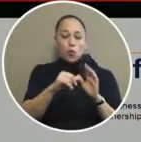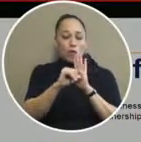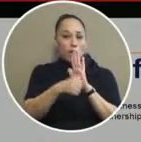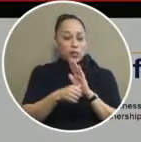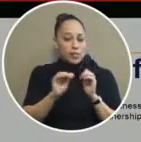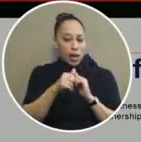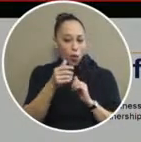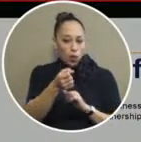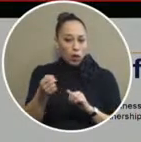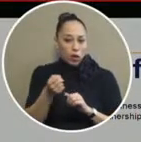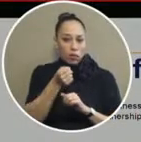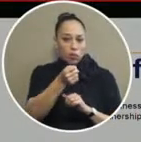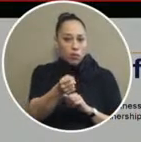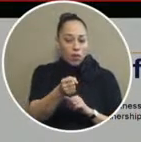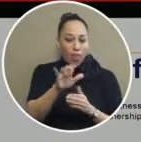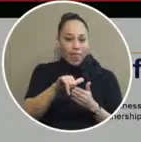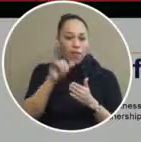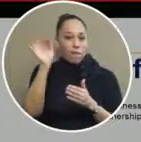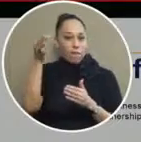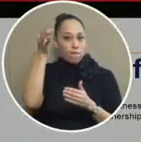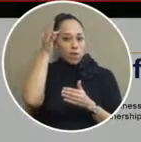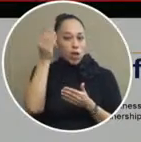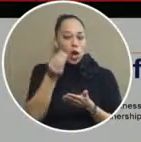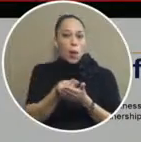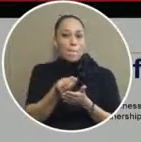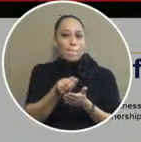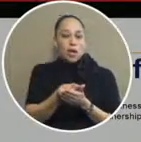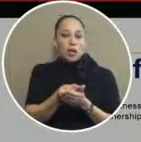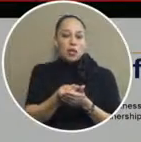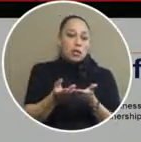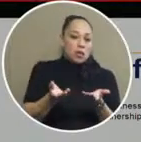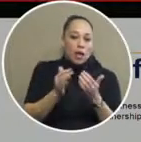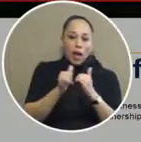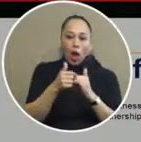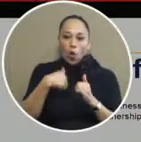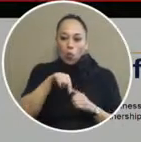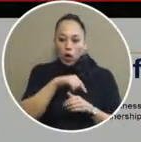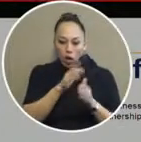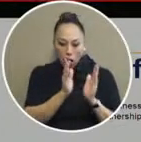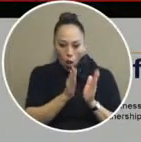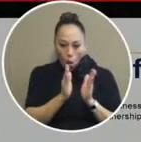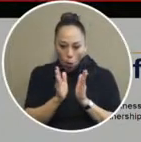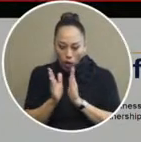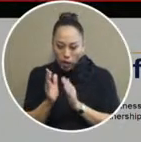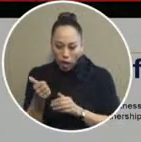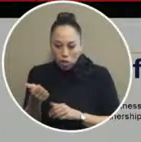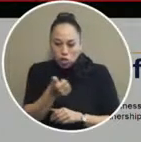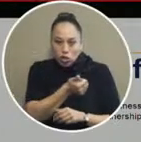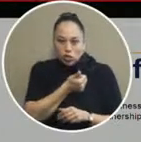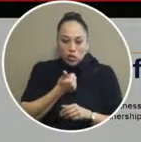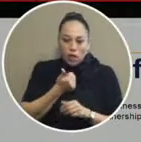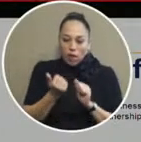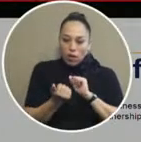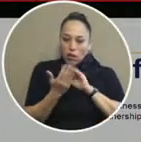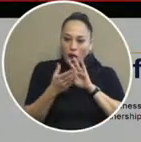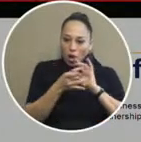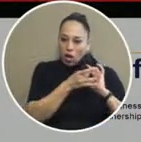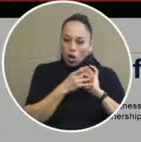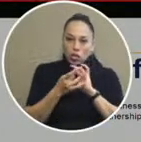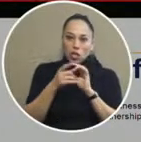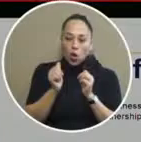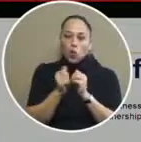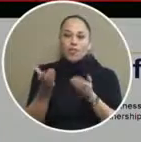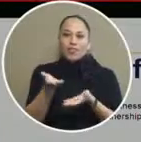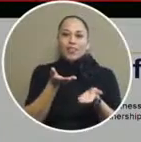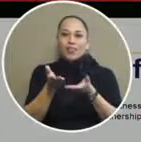to allocate these federal funds, as well as how we're going to organize ourselves and really address and coordinate with our